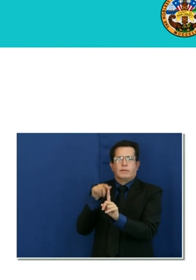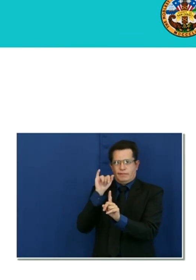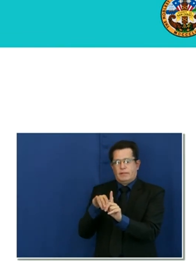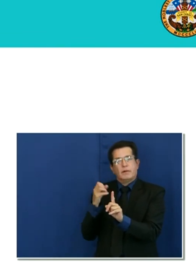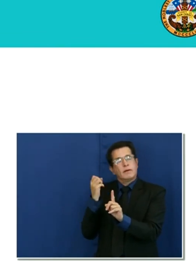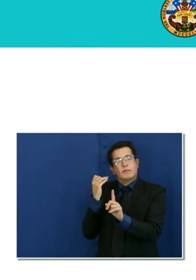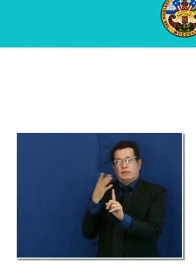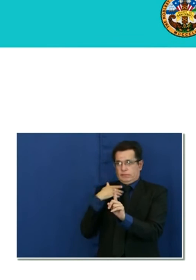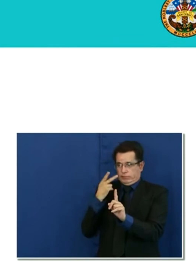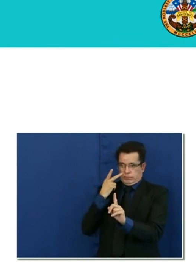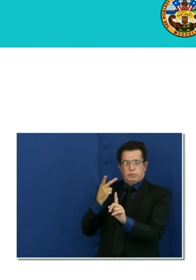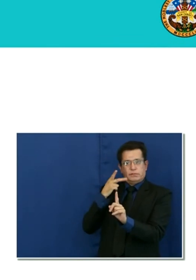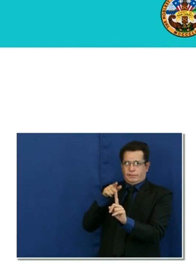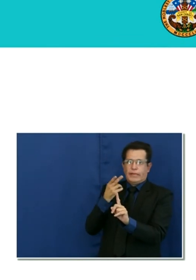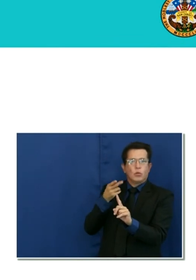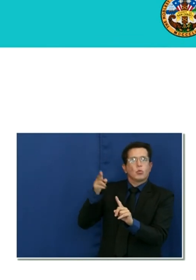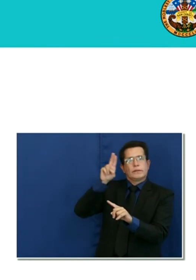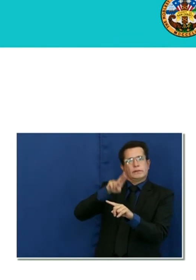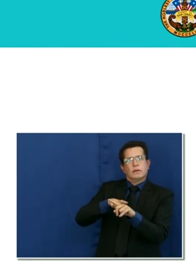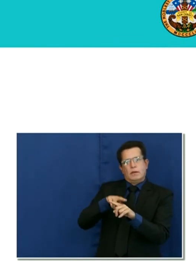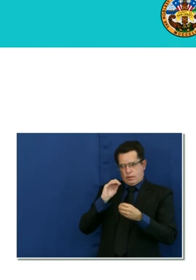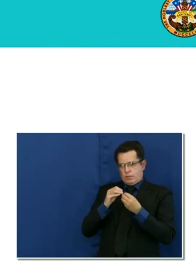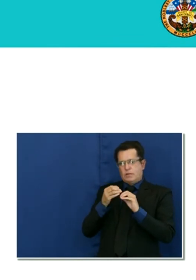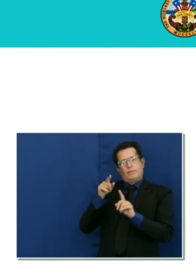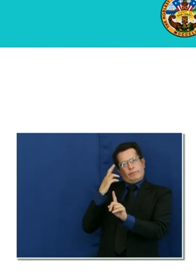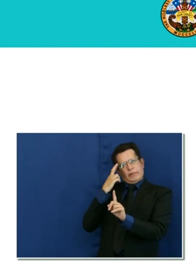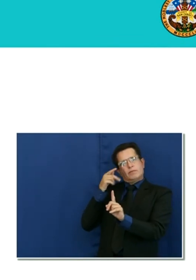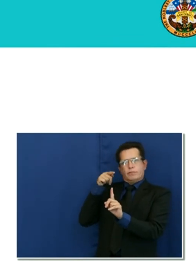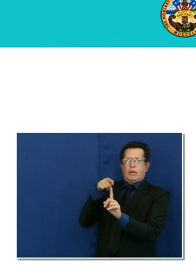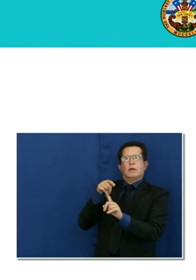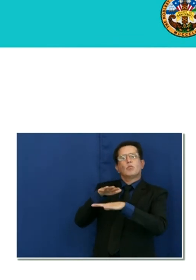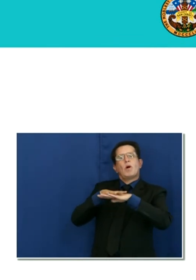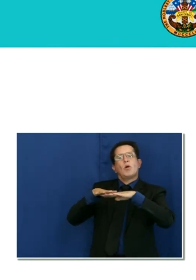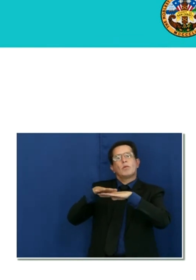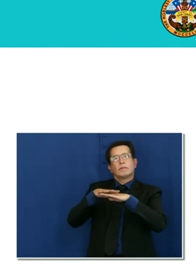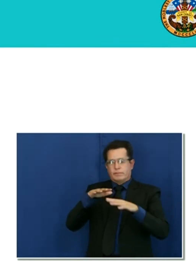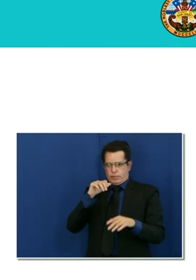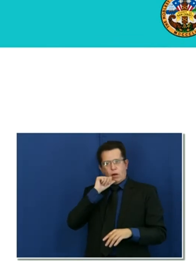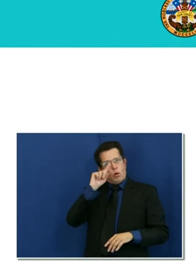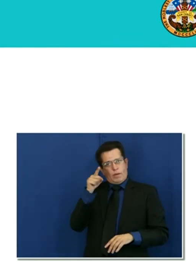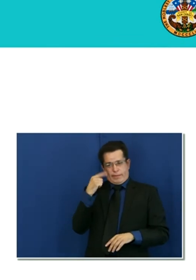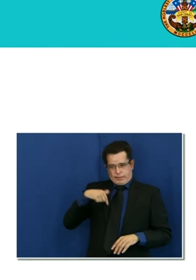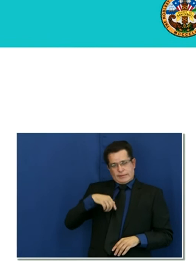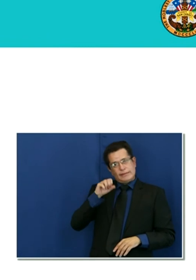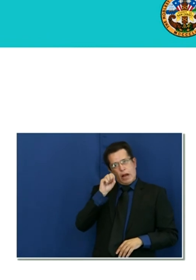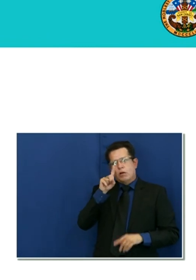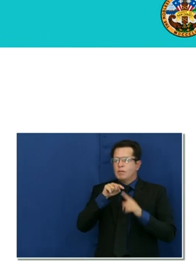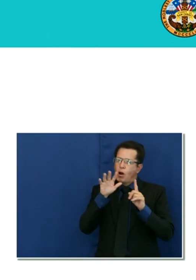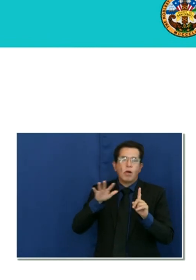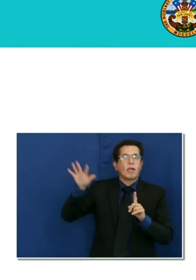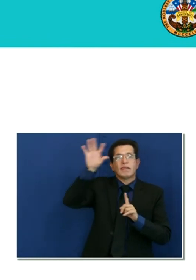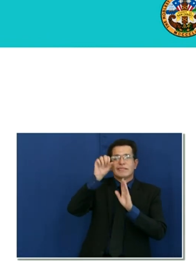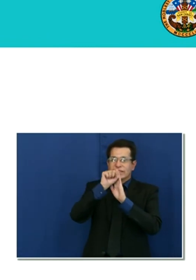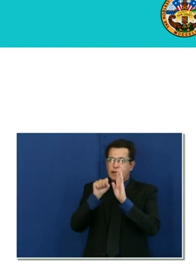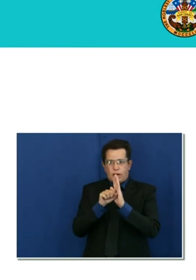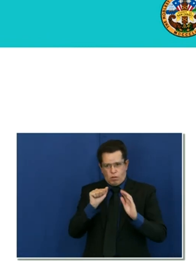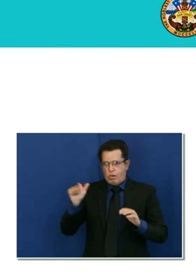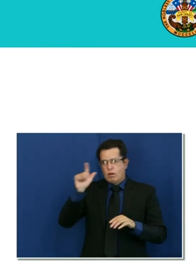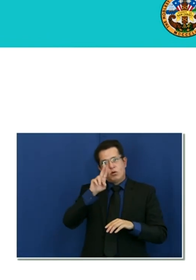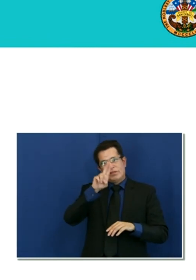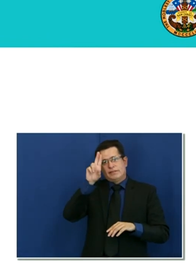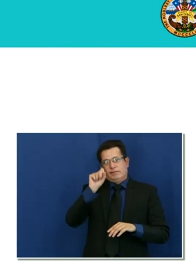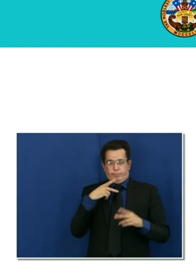contributed to this increase in the number of cases, not only in San Diego, but throughout the state and throughout the nation. We